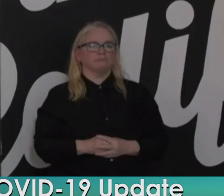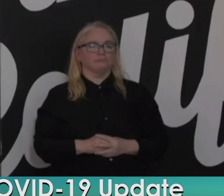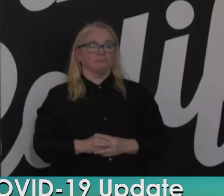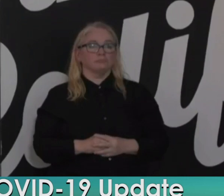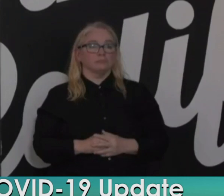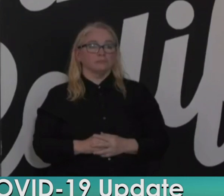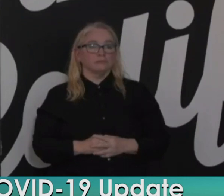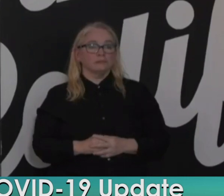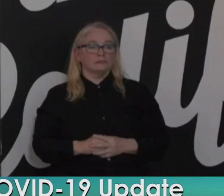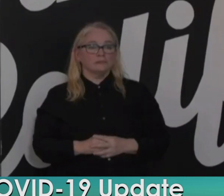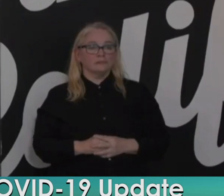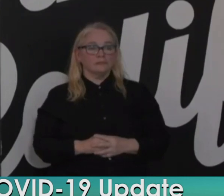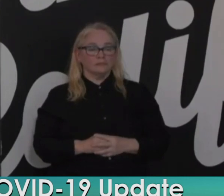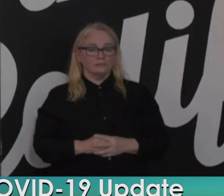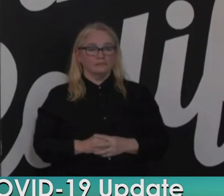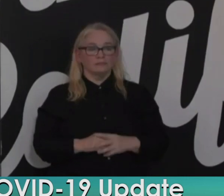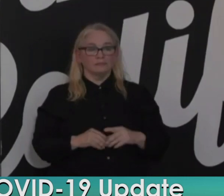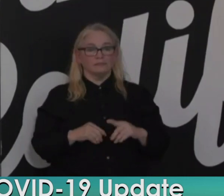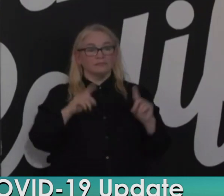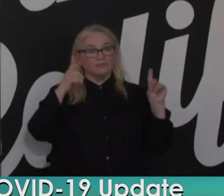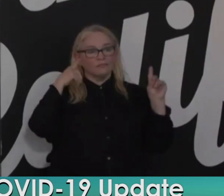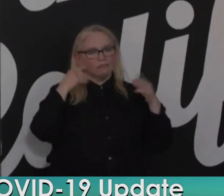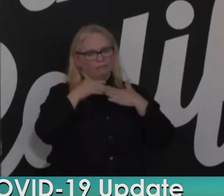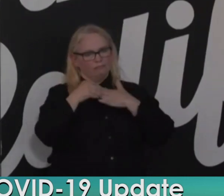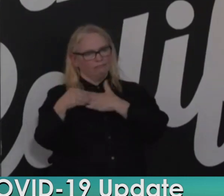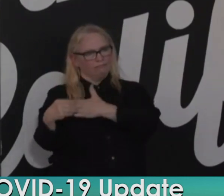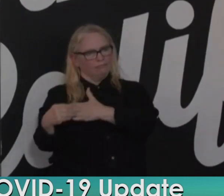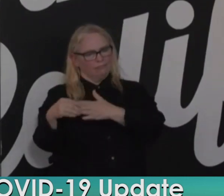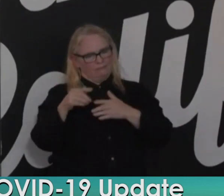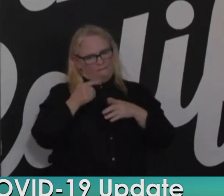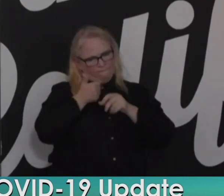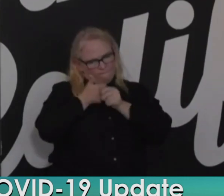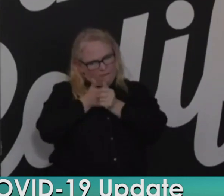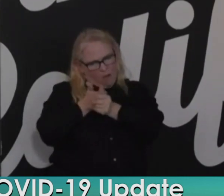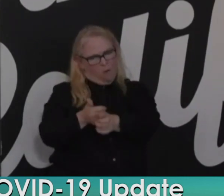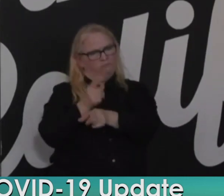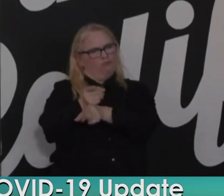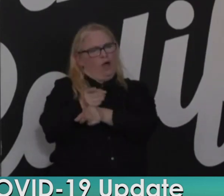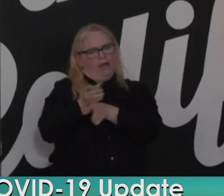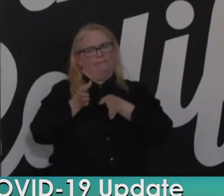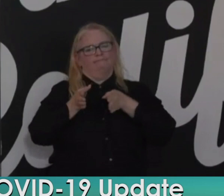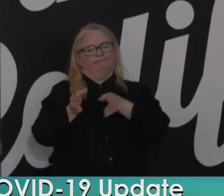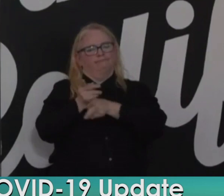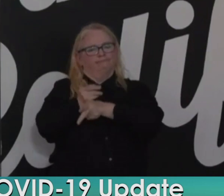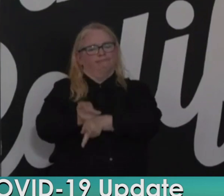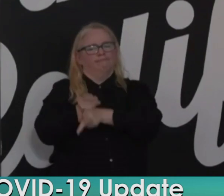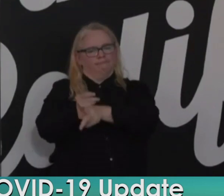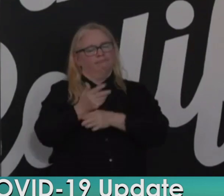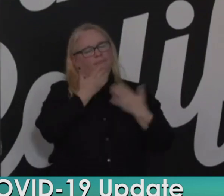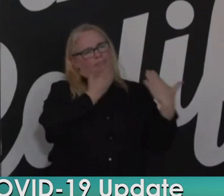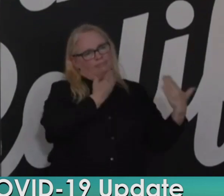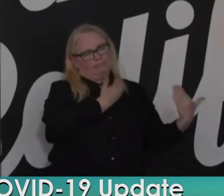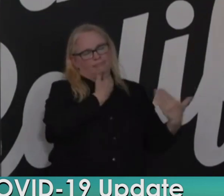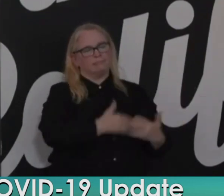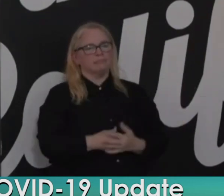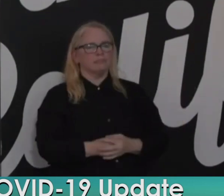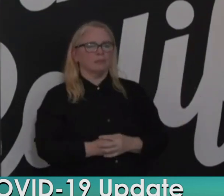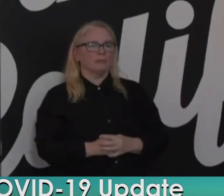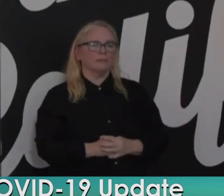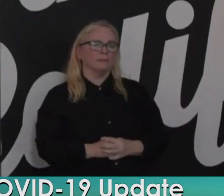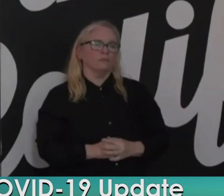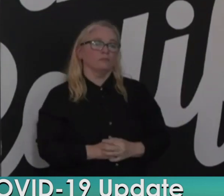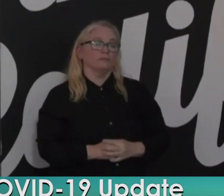back, but in the right and safe way. This cannot be a choice